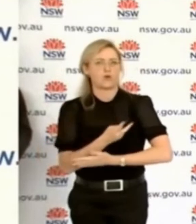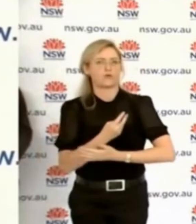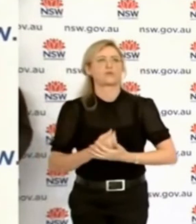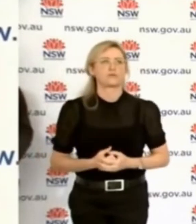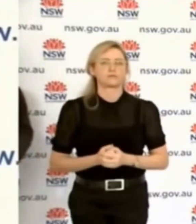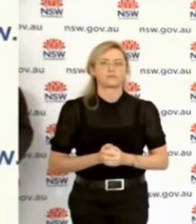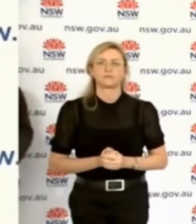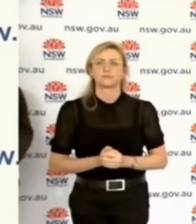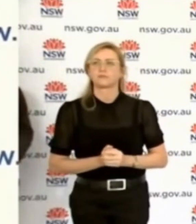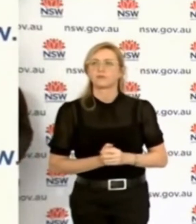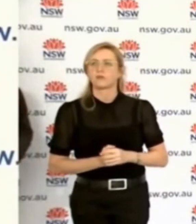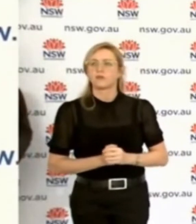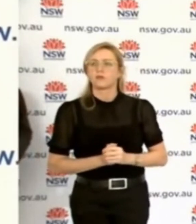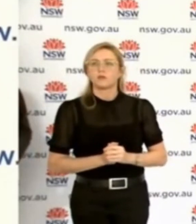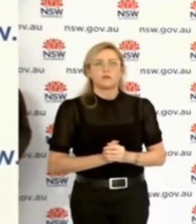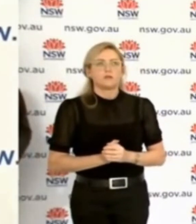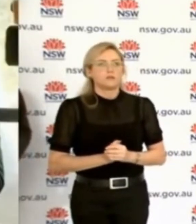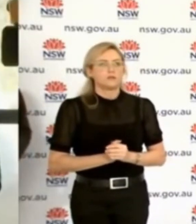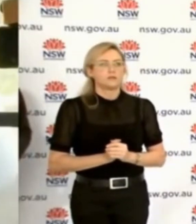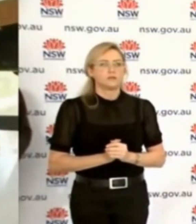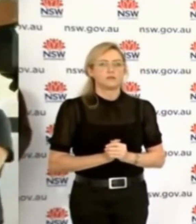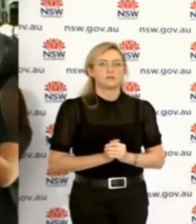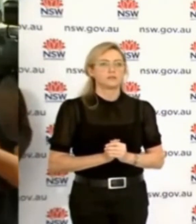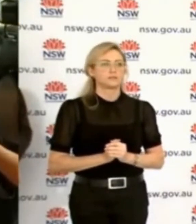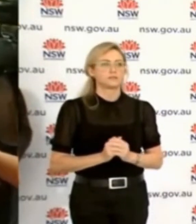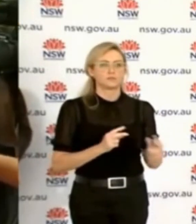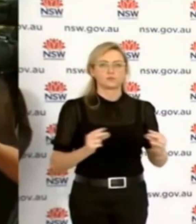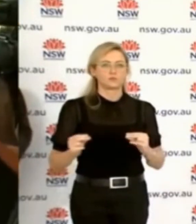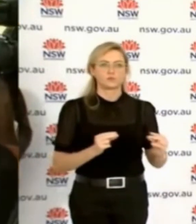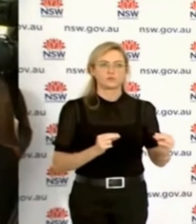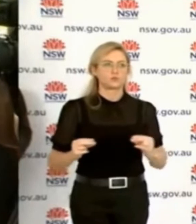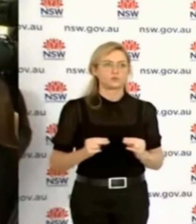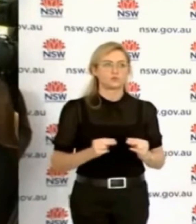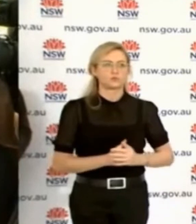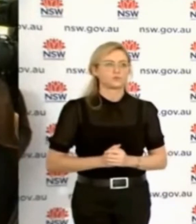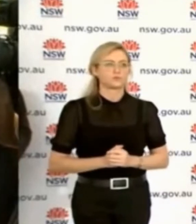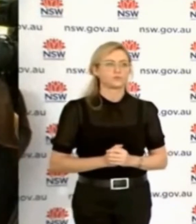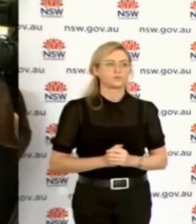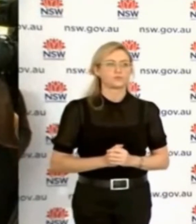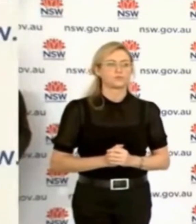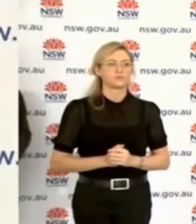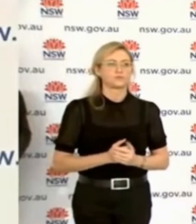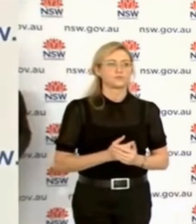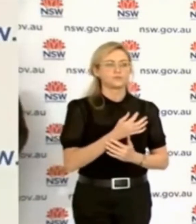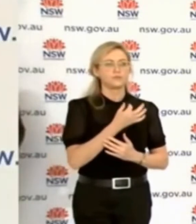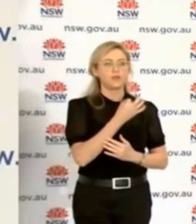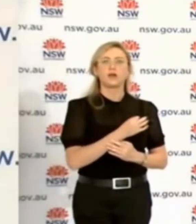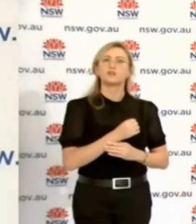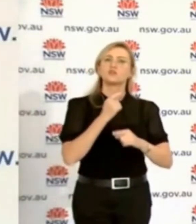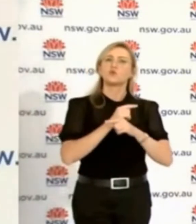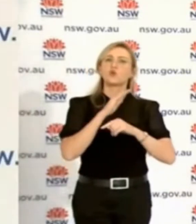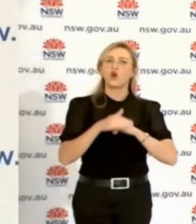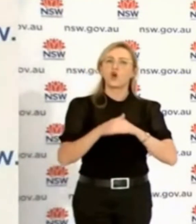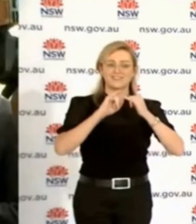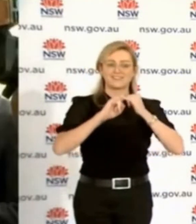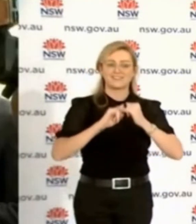Treasurer, are we guaranteeing that the 12 LGAs will also, the 12 LGAs of concern, we're guaranteeing that the 12 LGAs of concern will